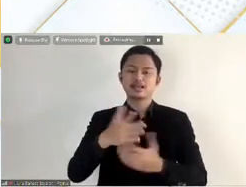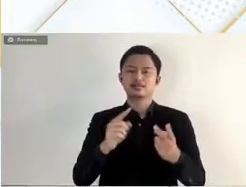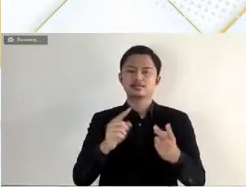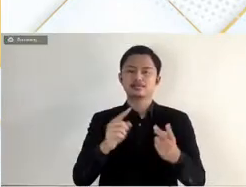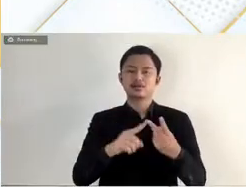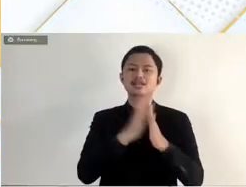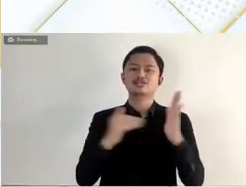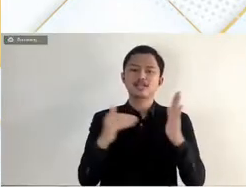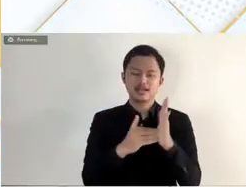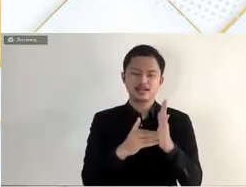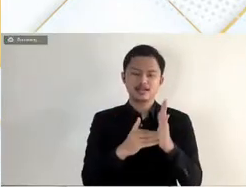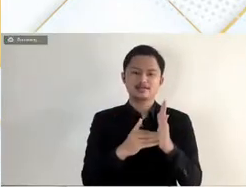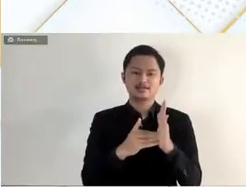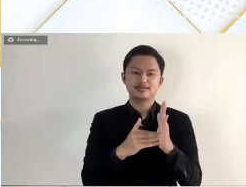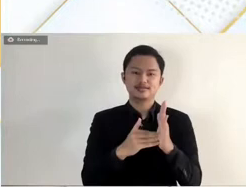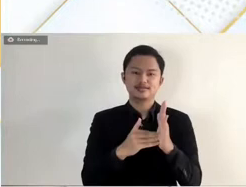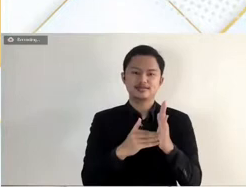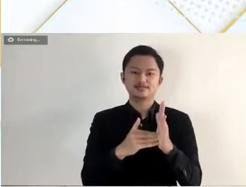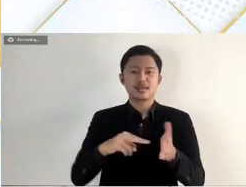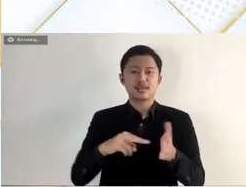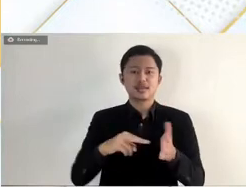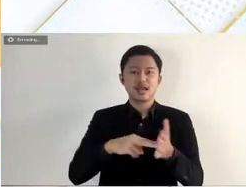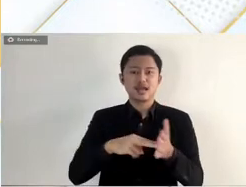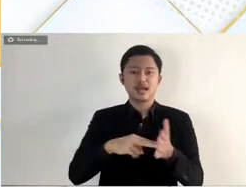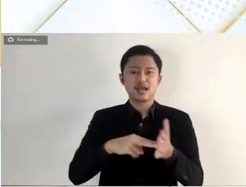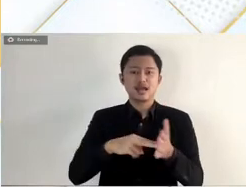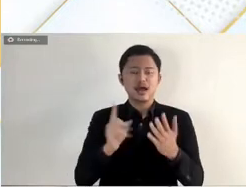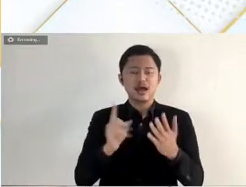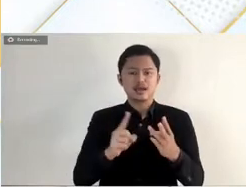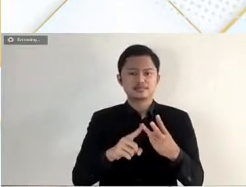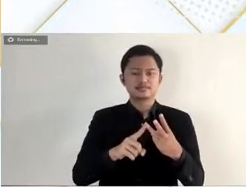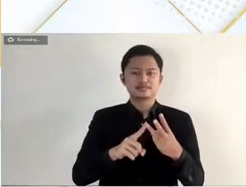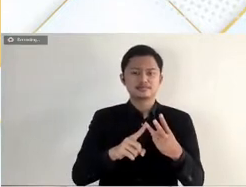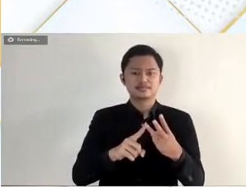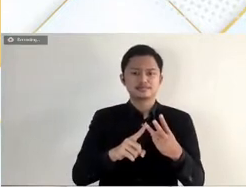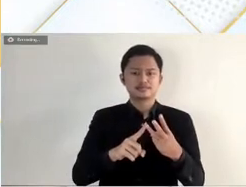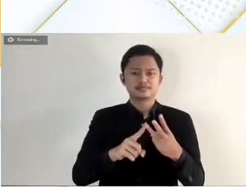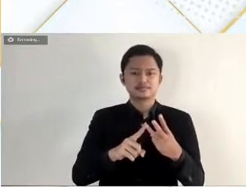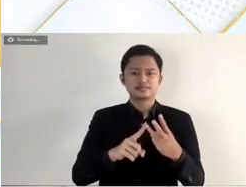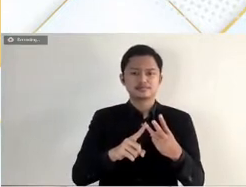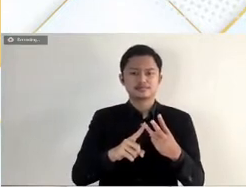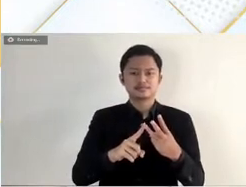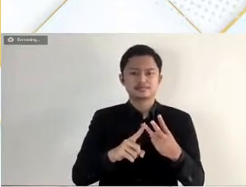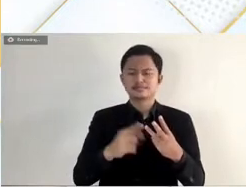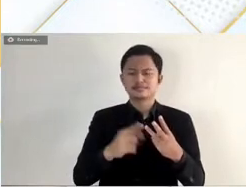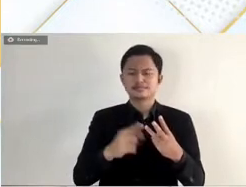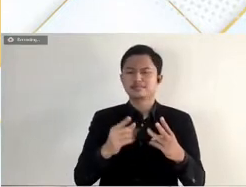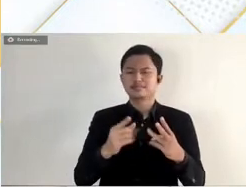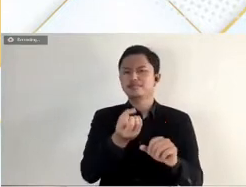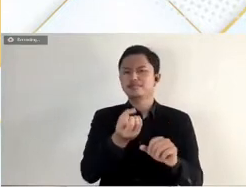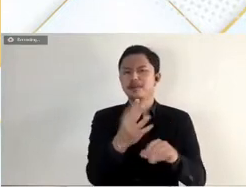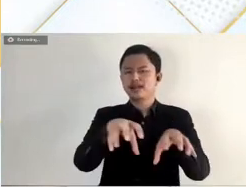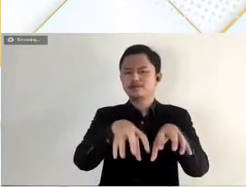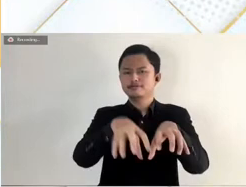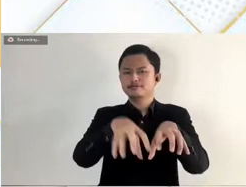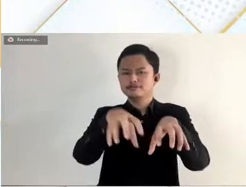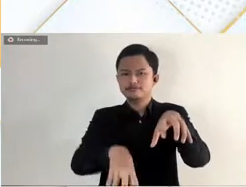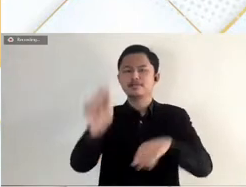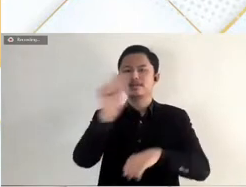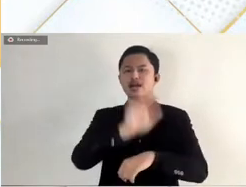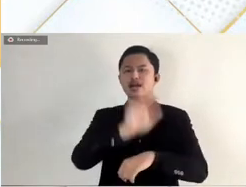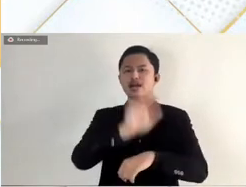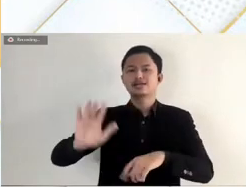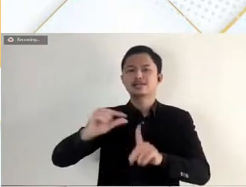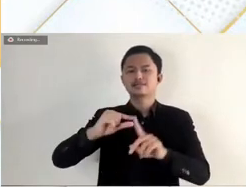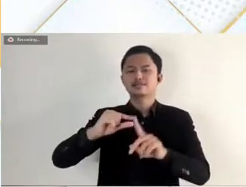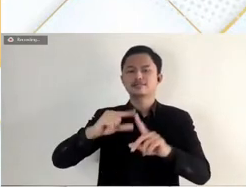And this is a model that we see in a sub-region of the Asia Pacific region that has worked